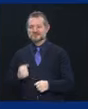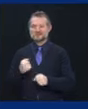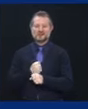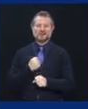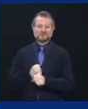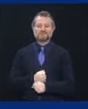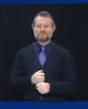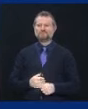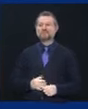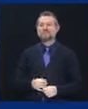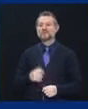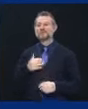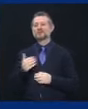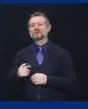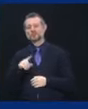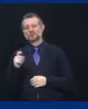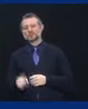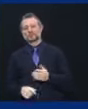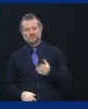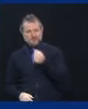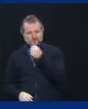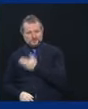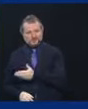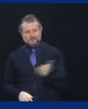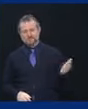Next question, operator.